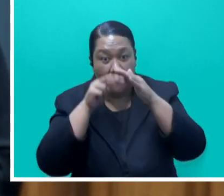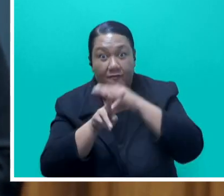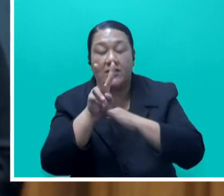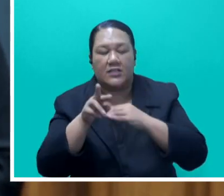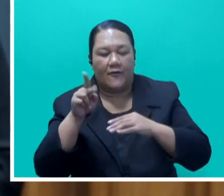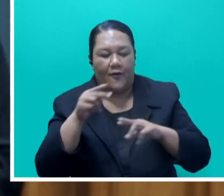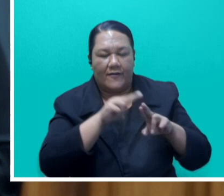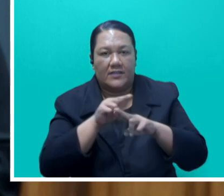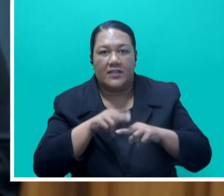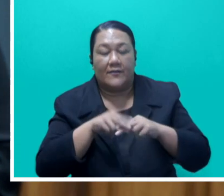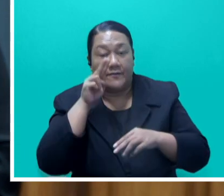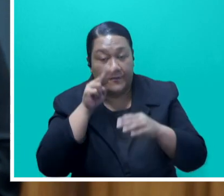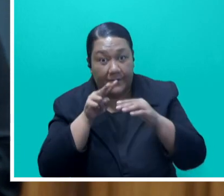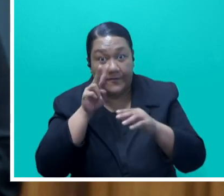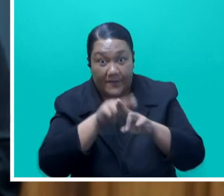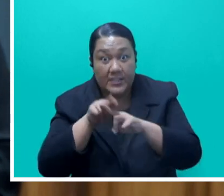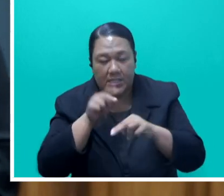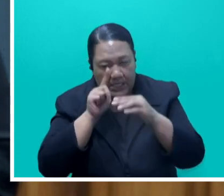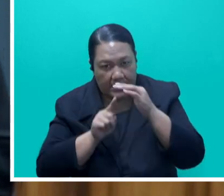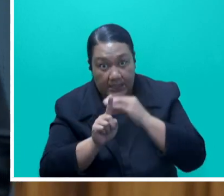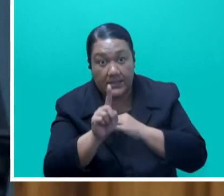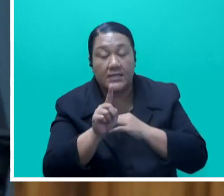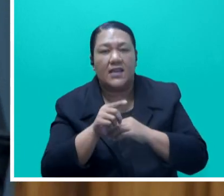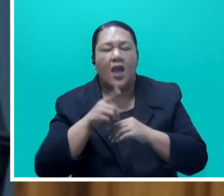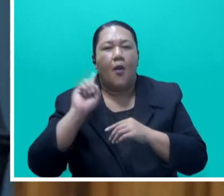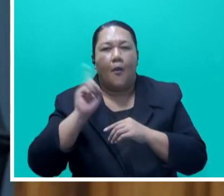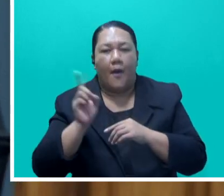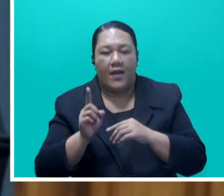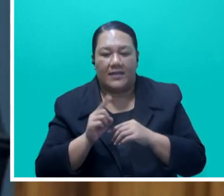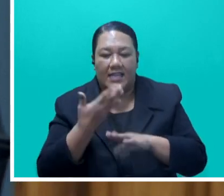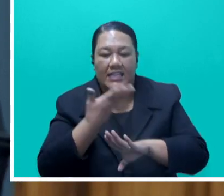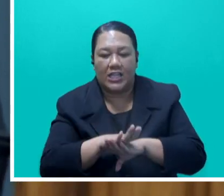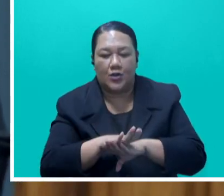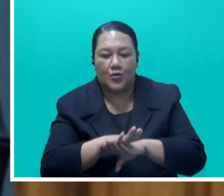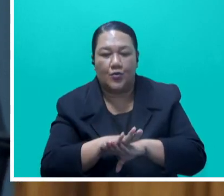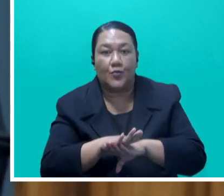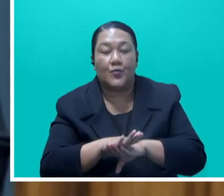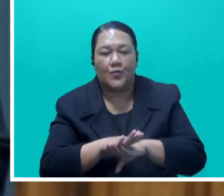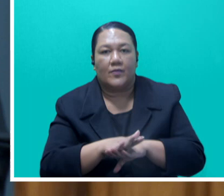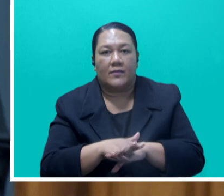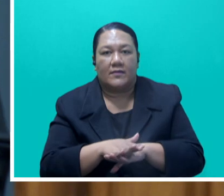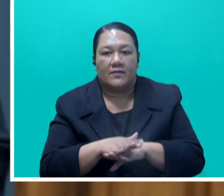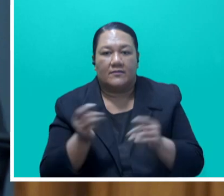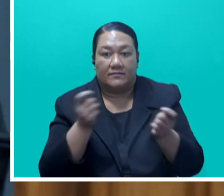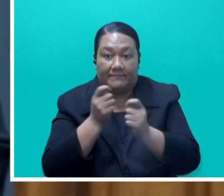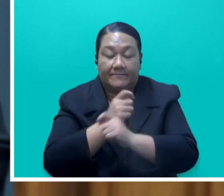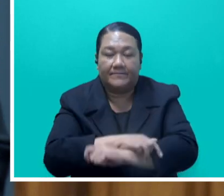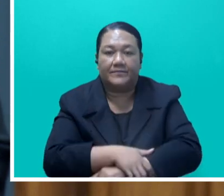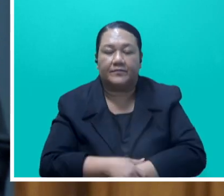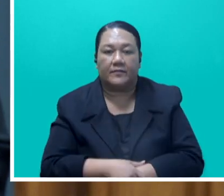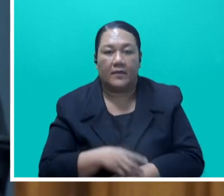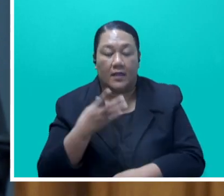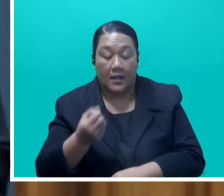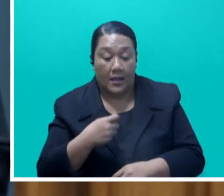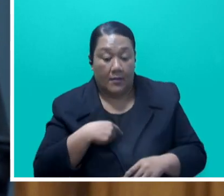that is seeing a new dawn. As the Assistant Minister for Tourism and Civil Aviation, in the first few days of taking office and having